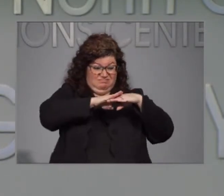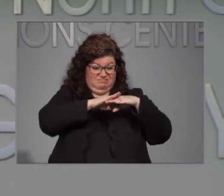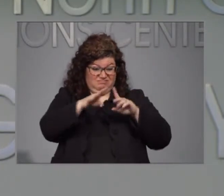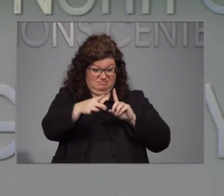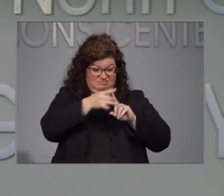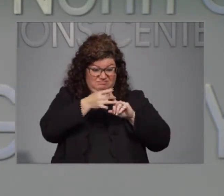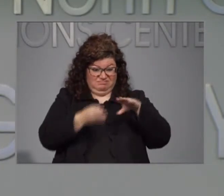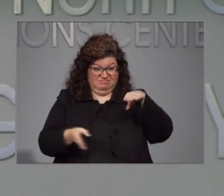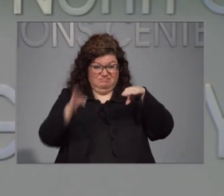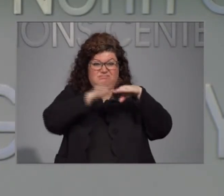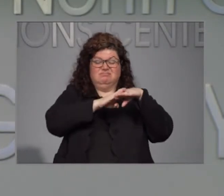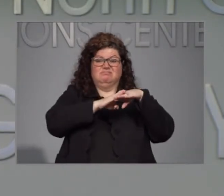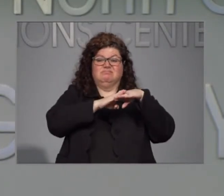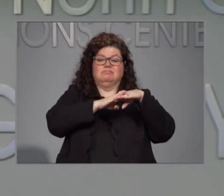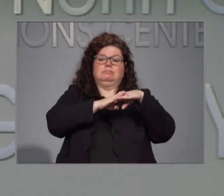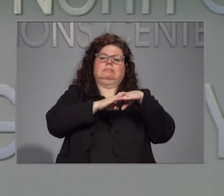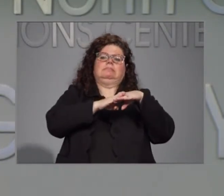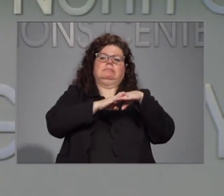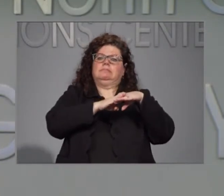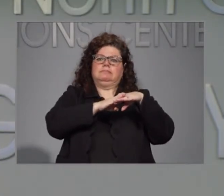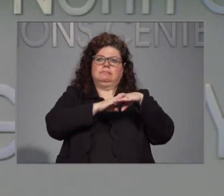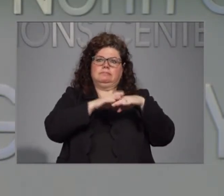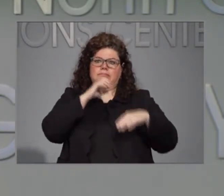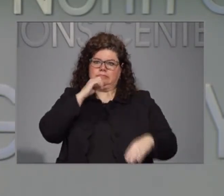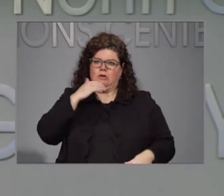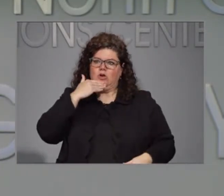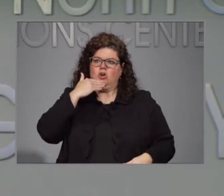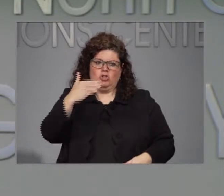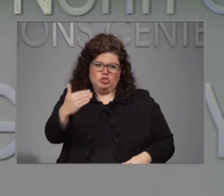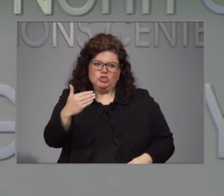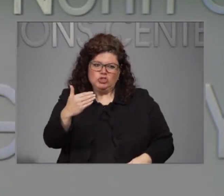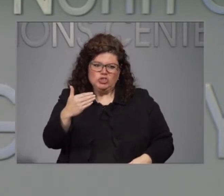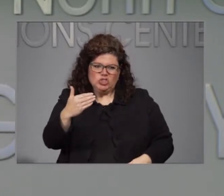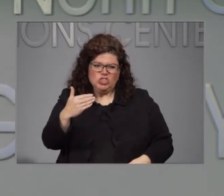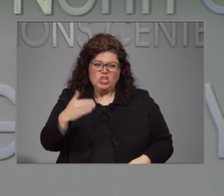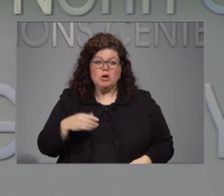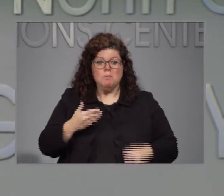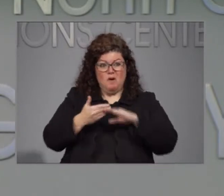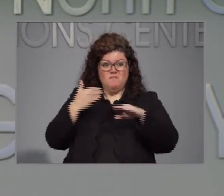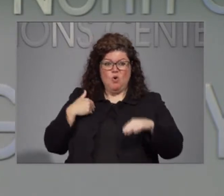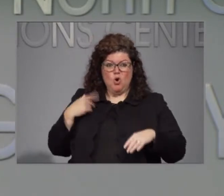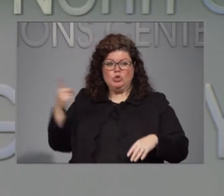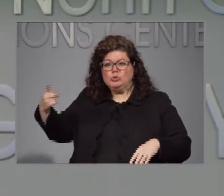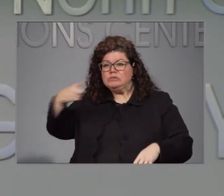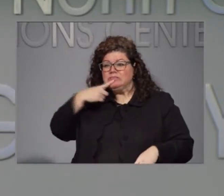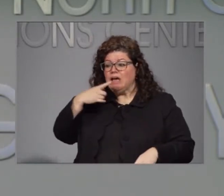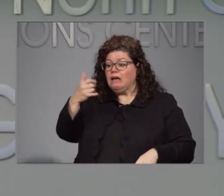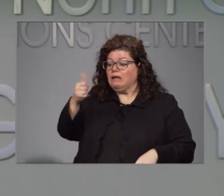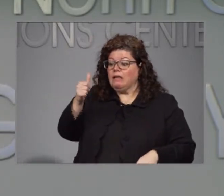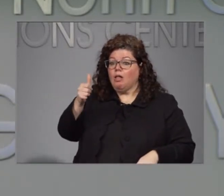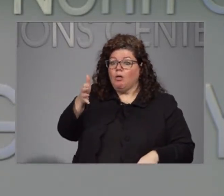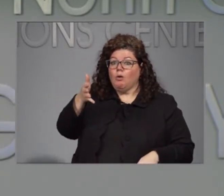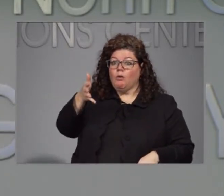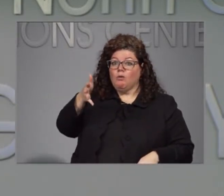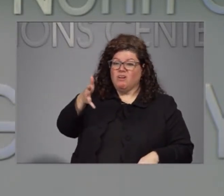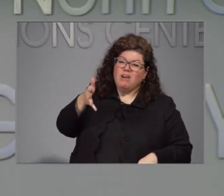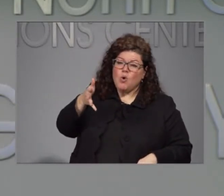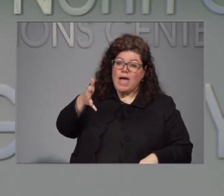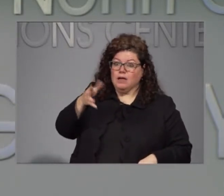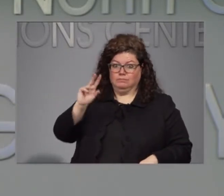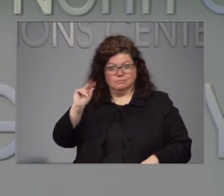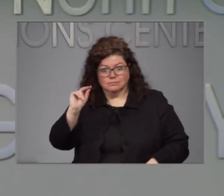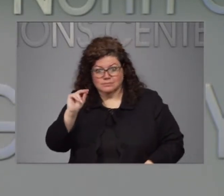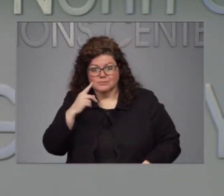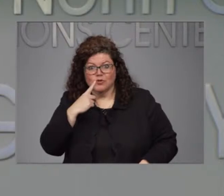mark, just like the graph showed. I think you said yellow by mistake, but I just want to make sure they understood that the trajectory